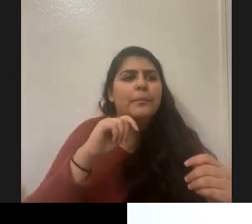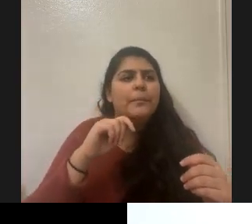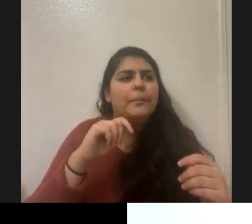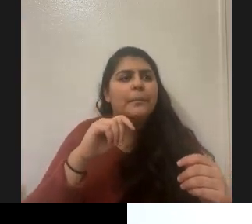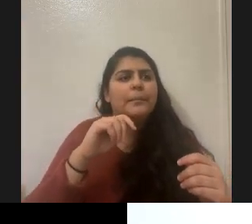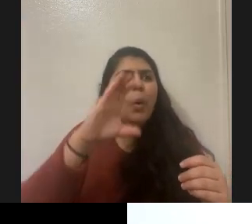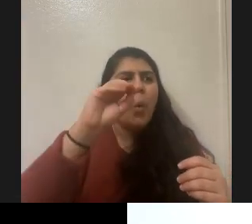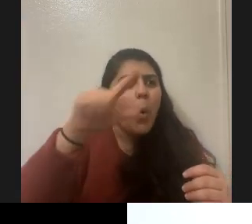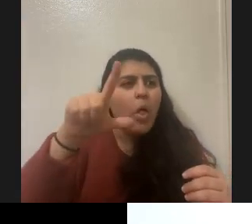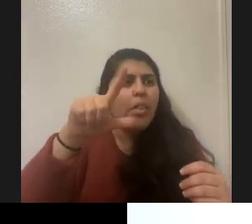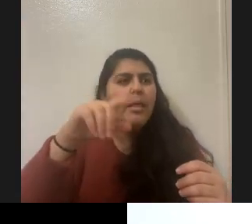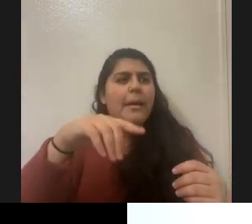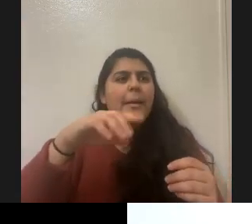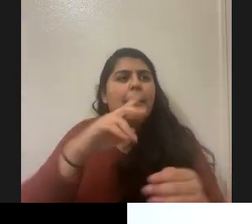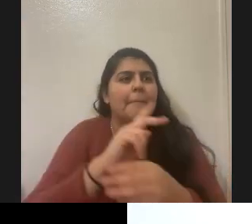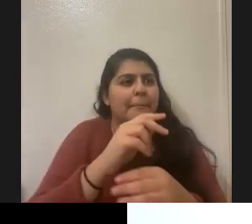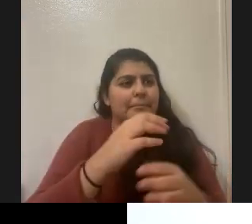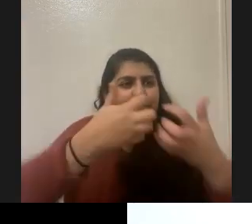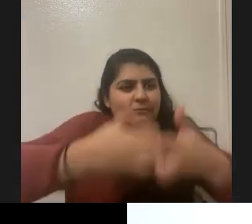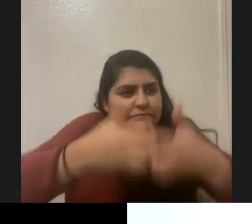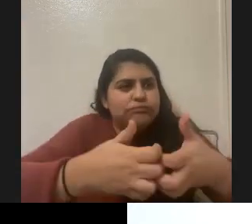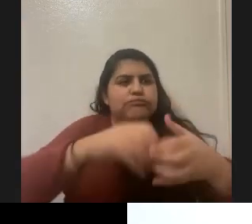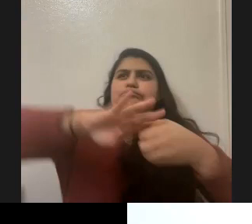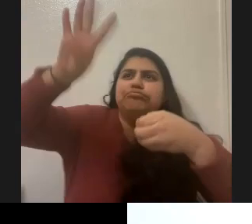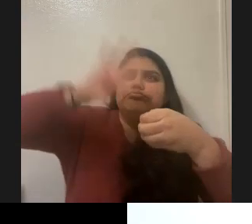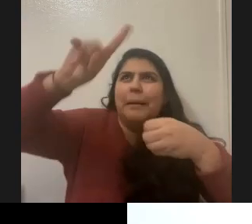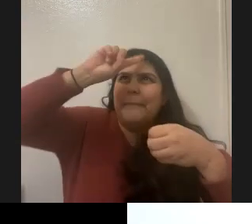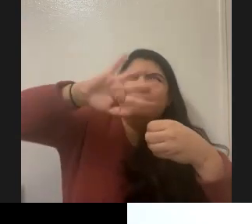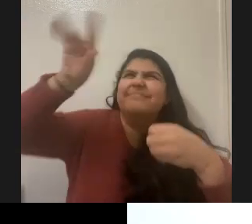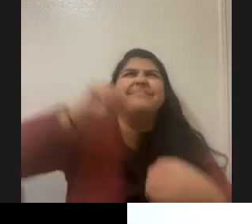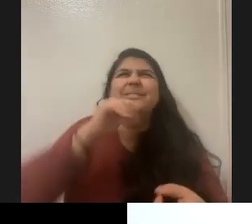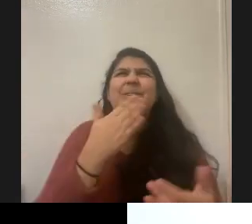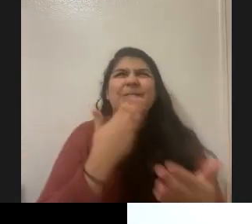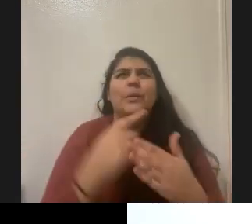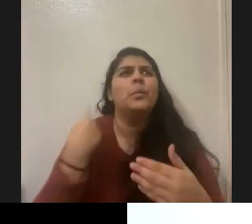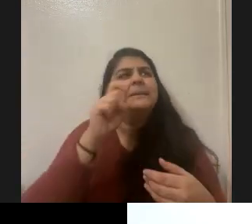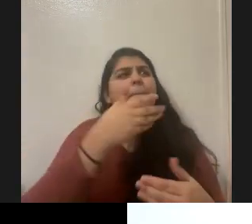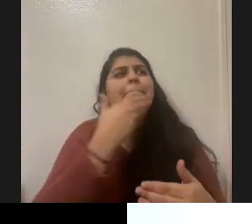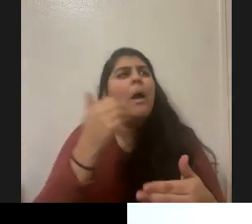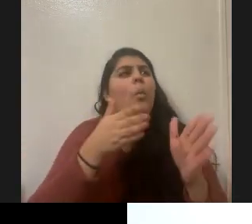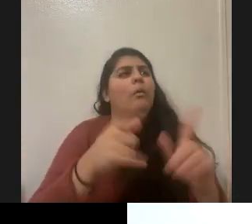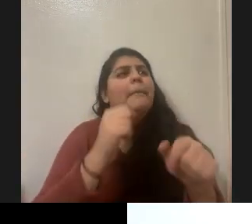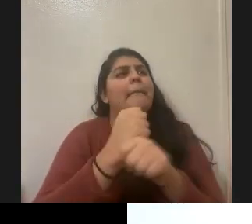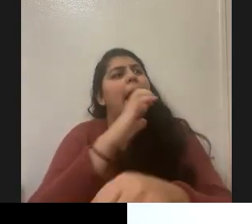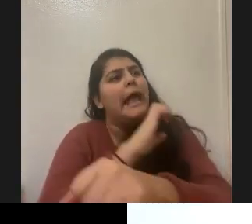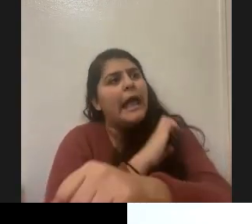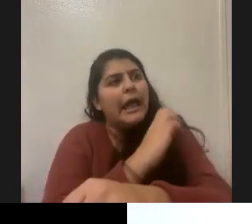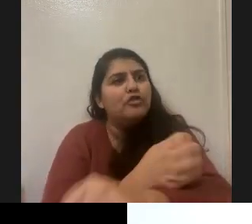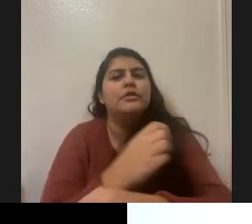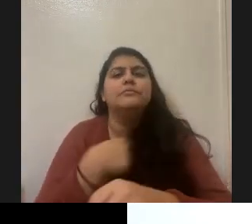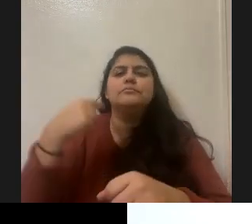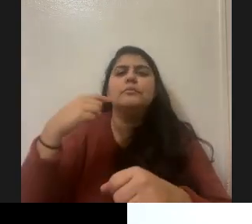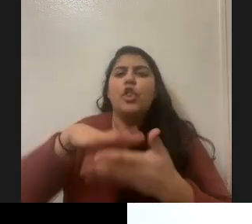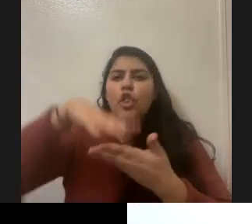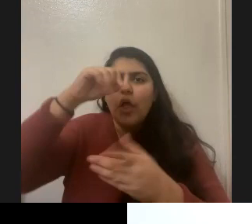release black stuff into the atmosphere and we don't like that. So I was thinking, like, we need a better way to make energy. And so I learned about this